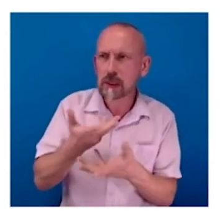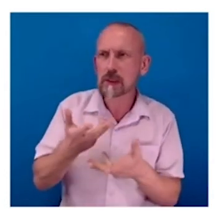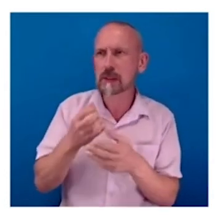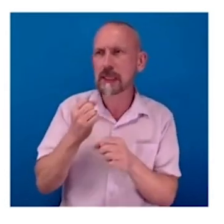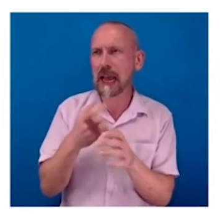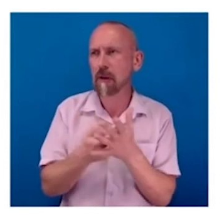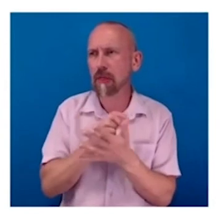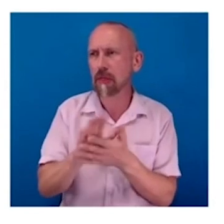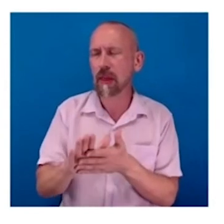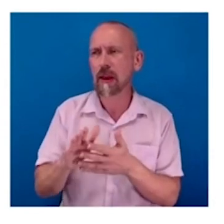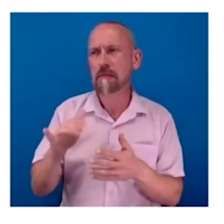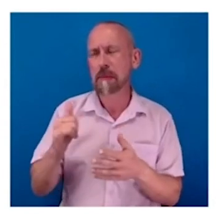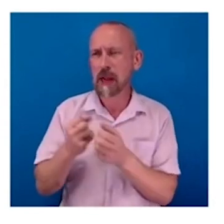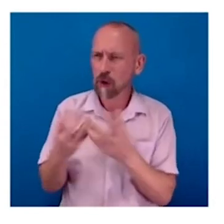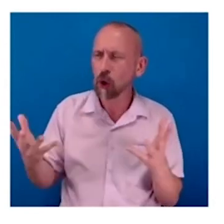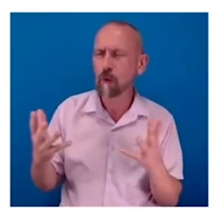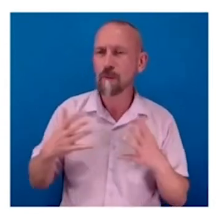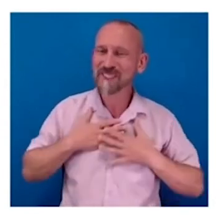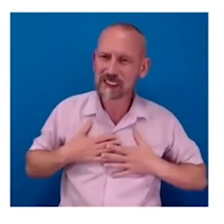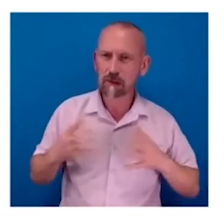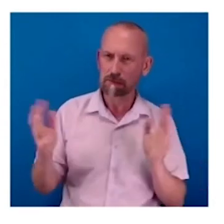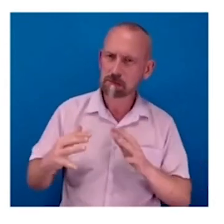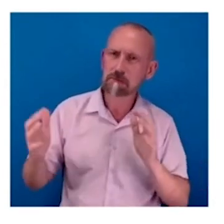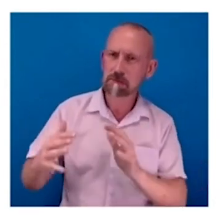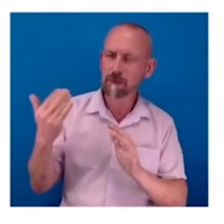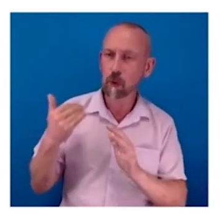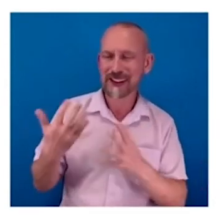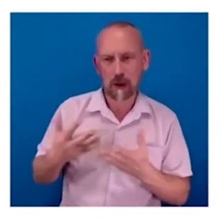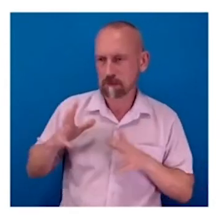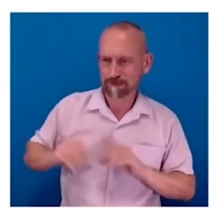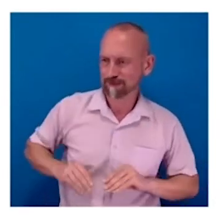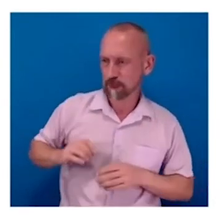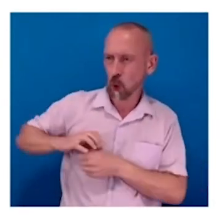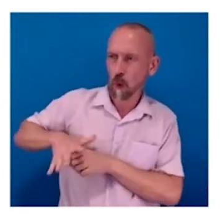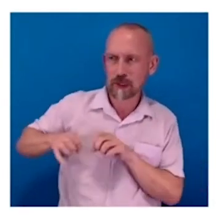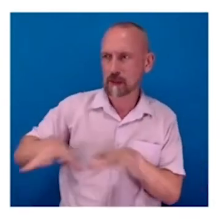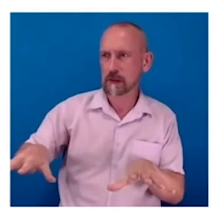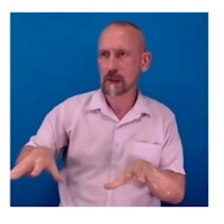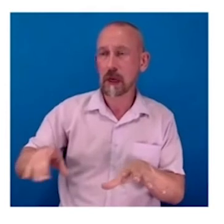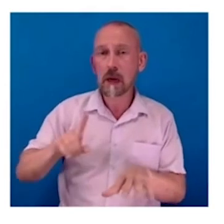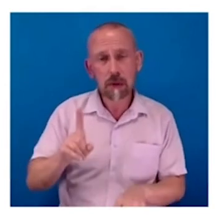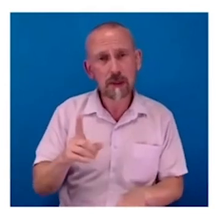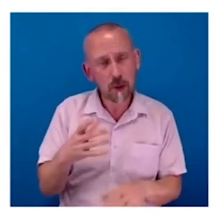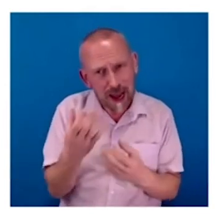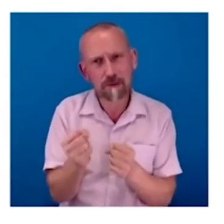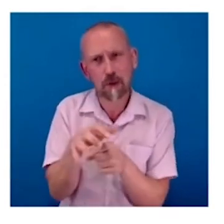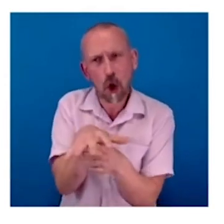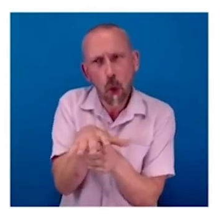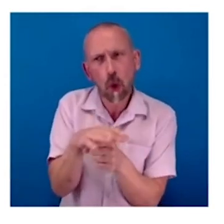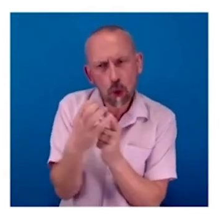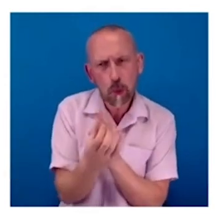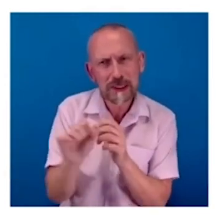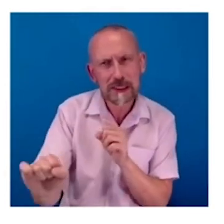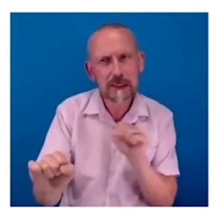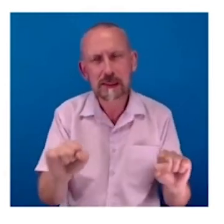we're hearing is a response to those not happening, because of COVID, but they are already happening. You have those localized communities, and maybe